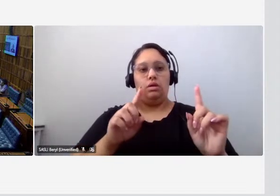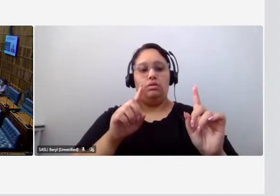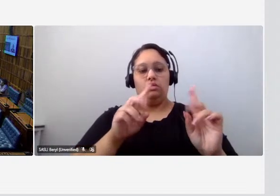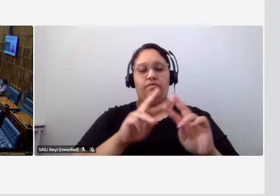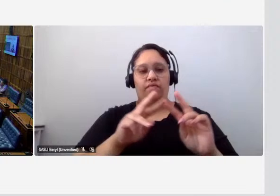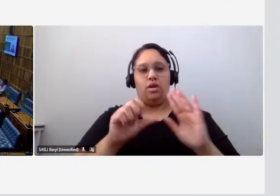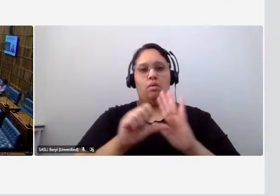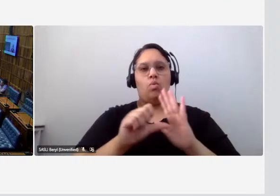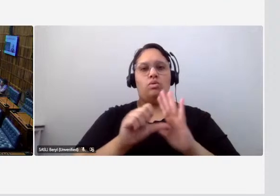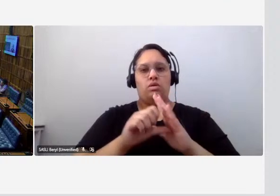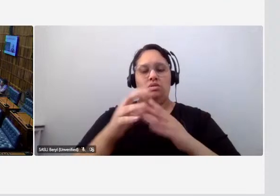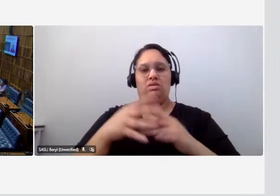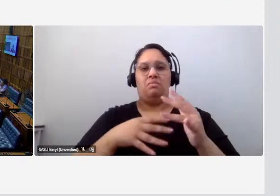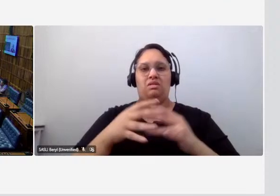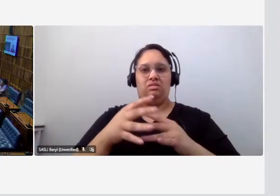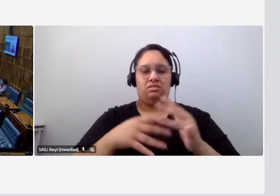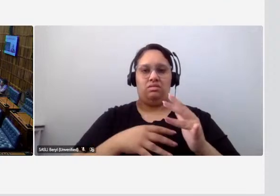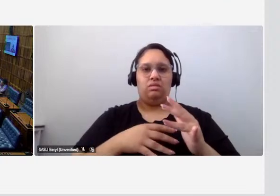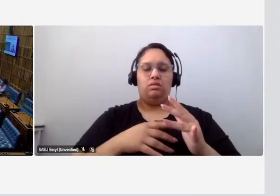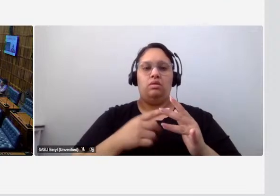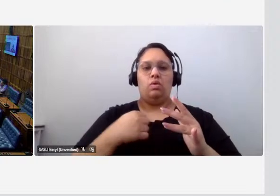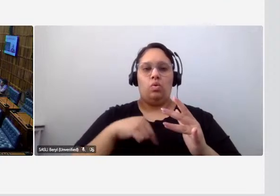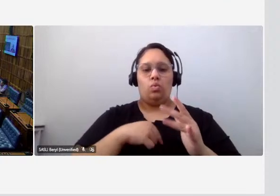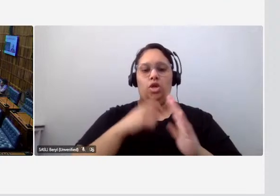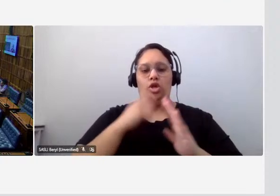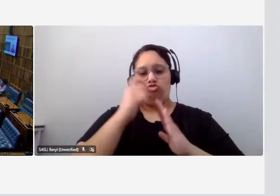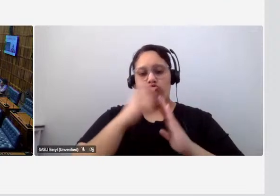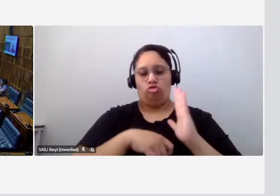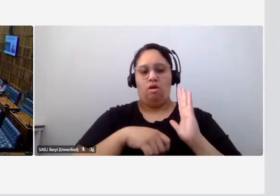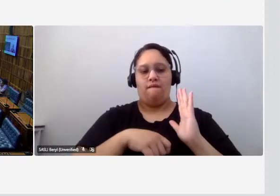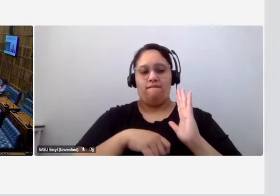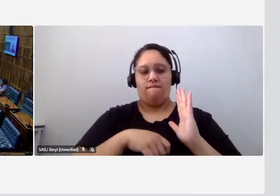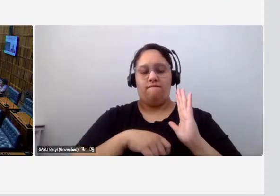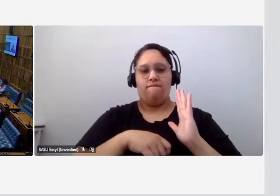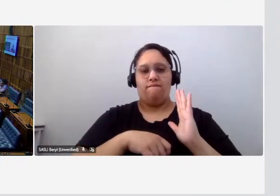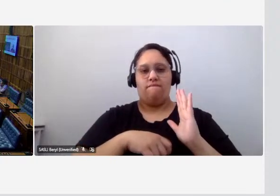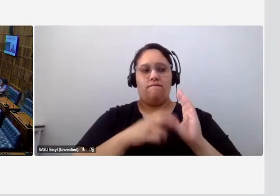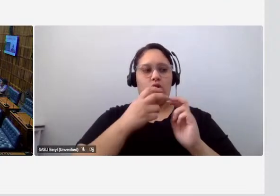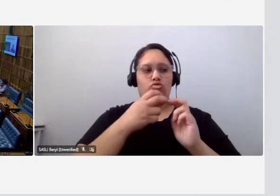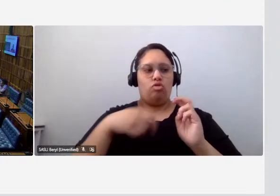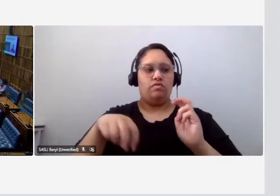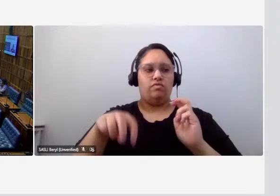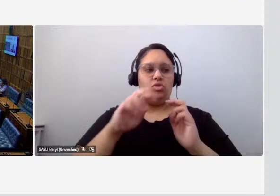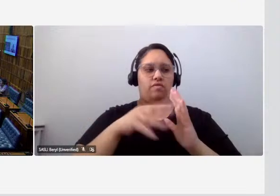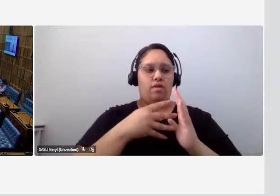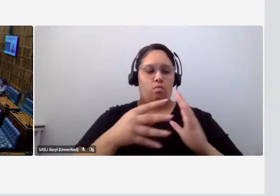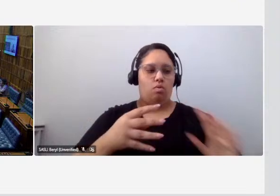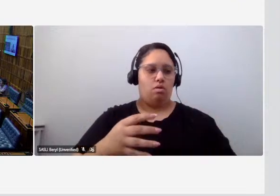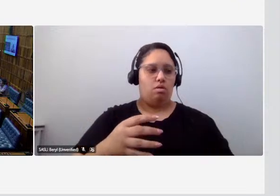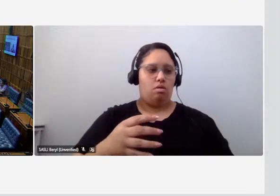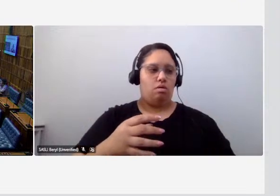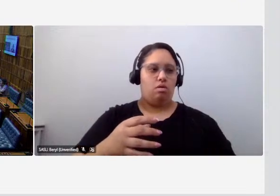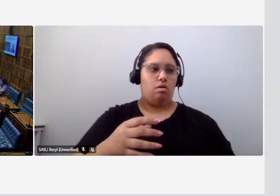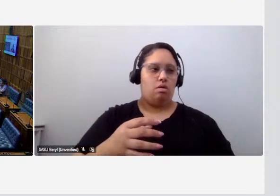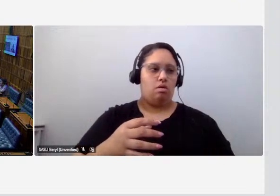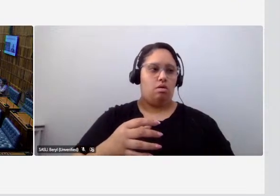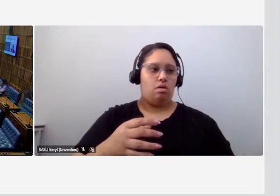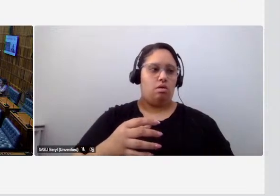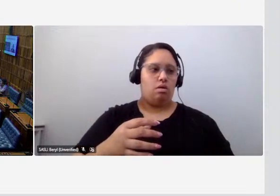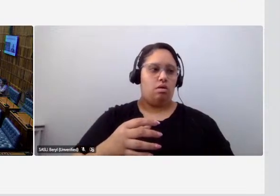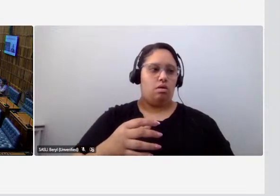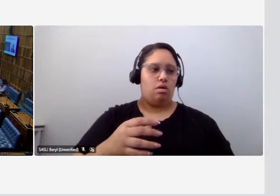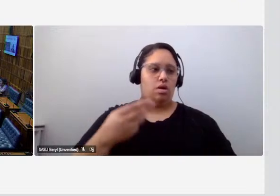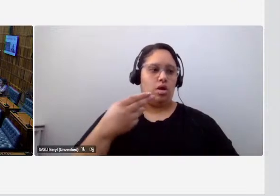very important matter. We have drafted a transformation framework that the HWC